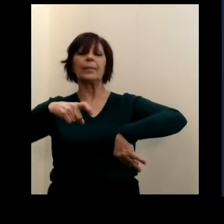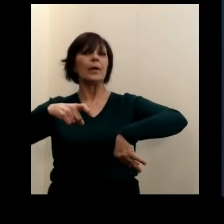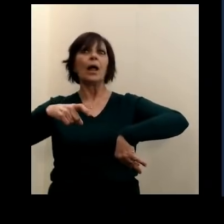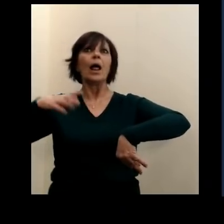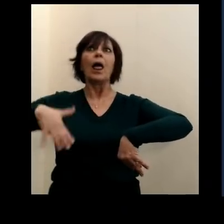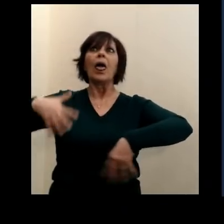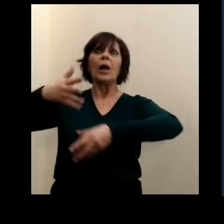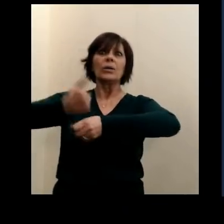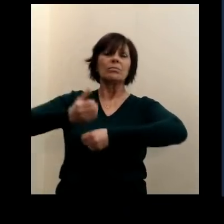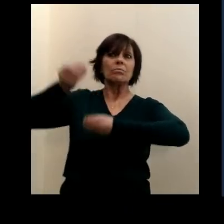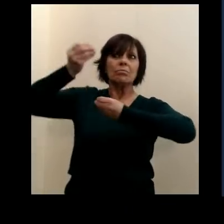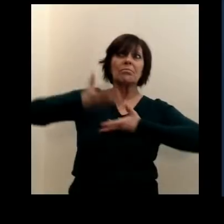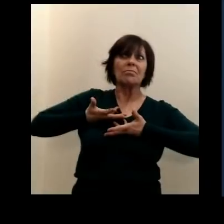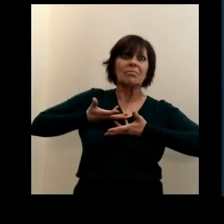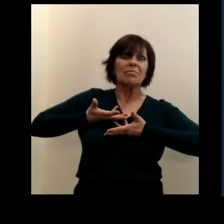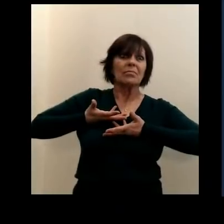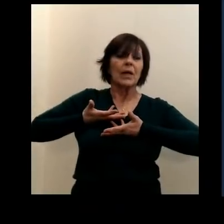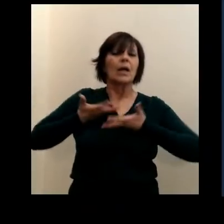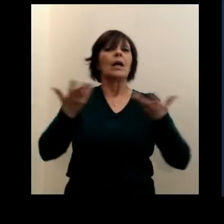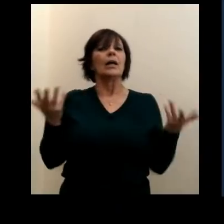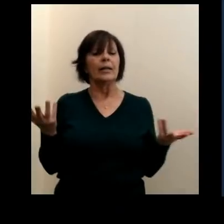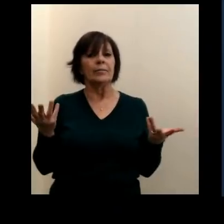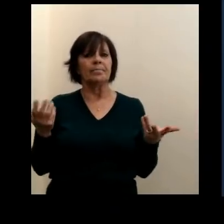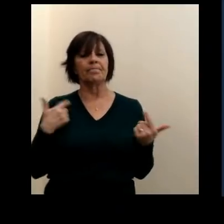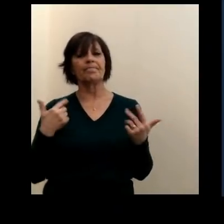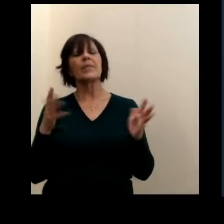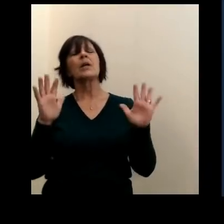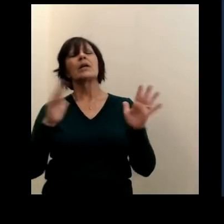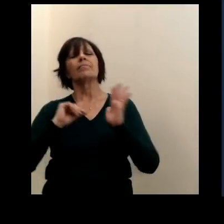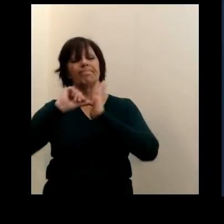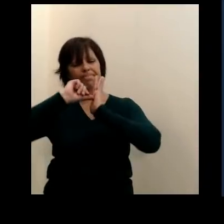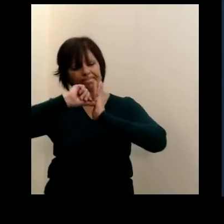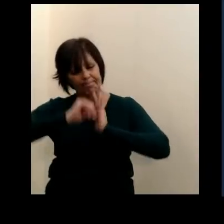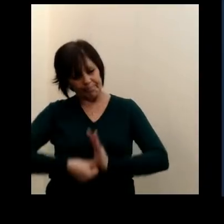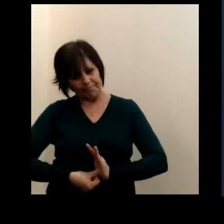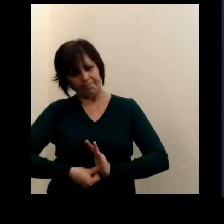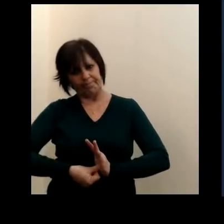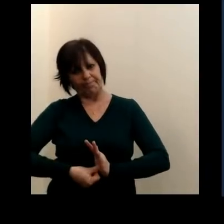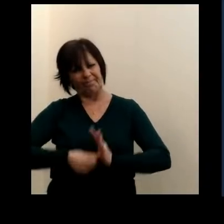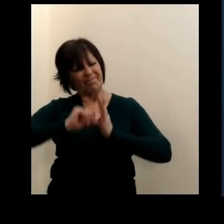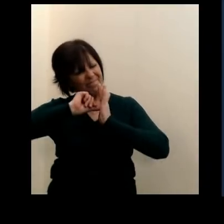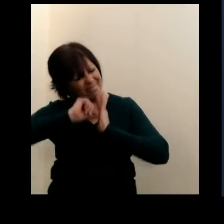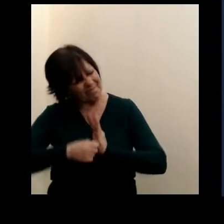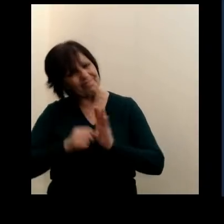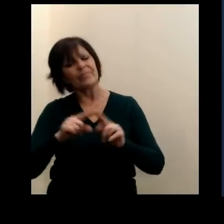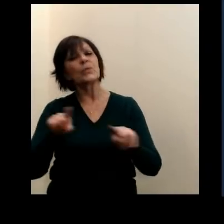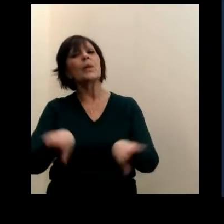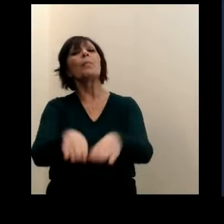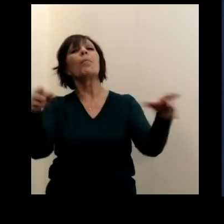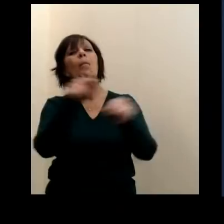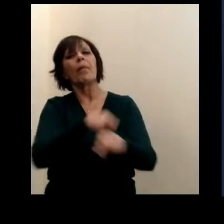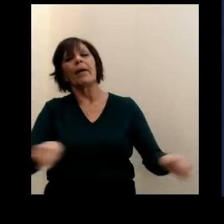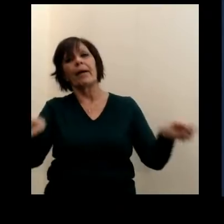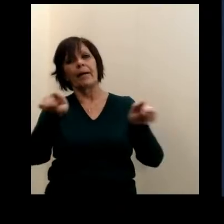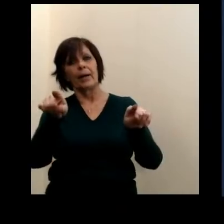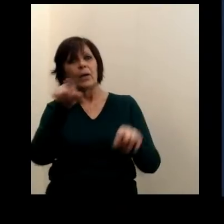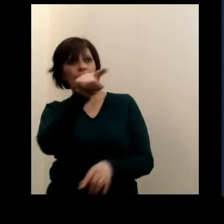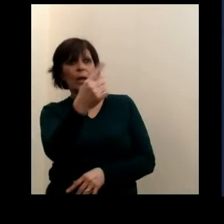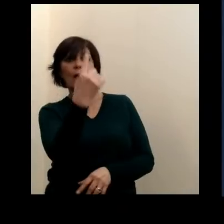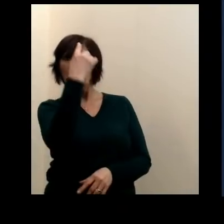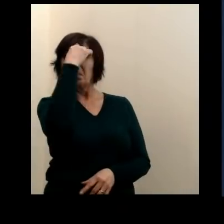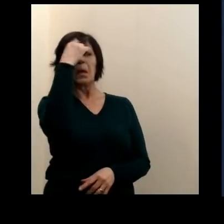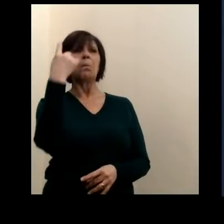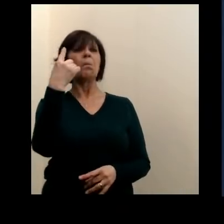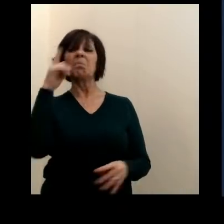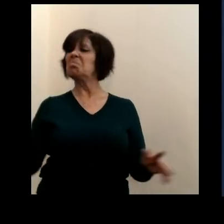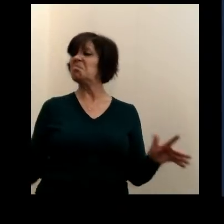haven't even gotten that warning yet. So I want to stress to the public who think they can walk